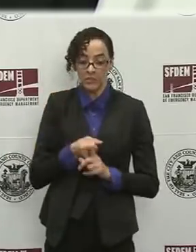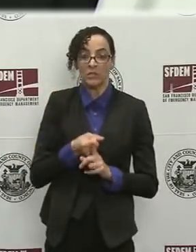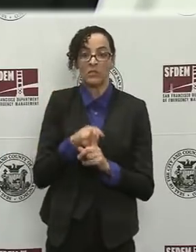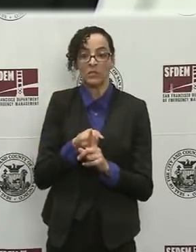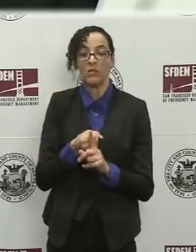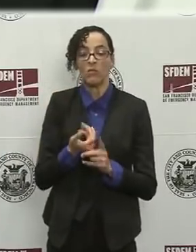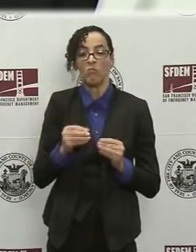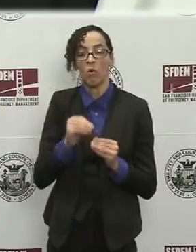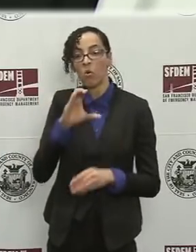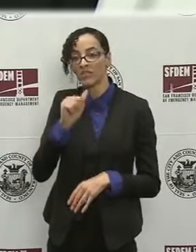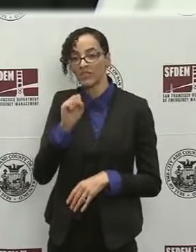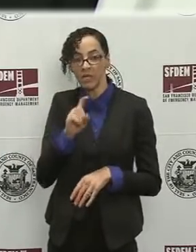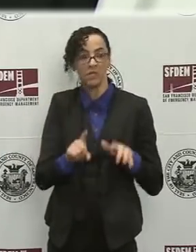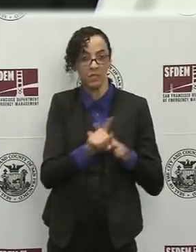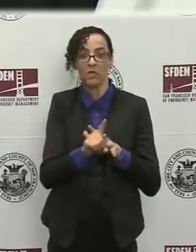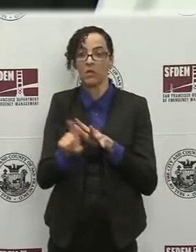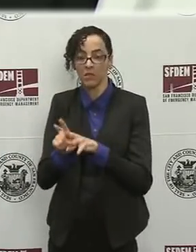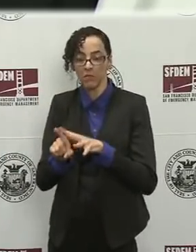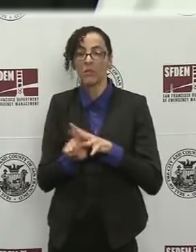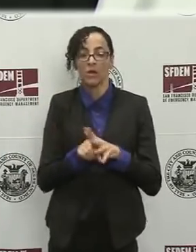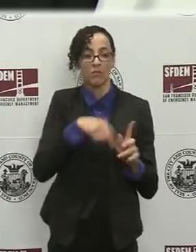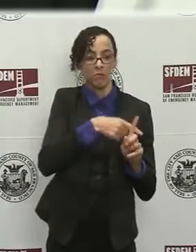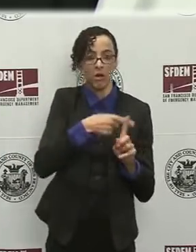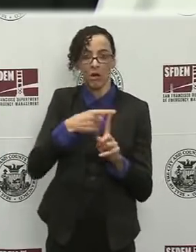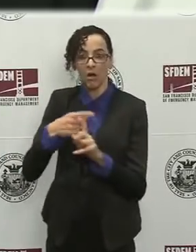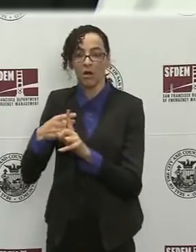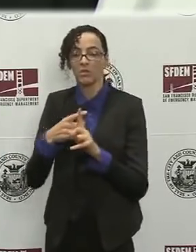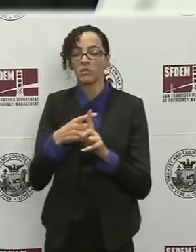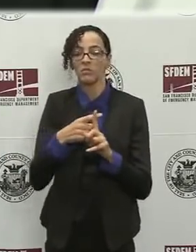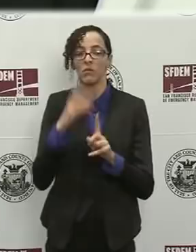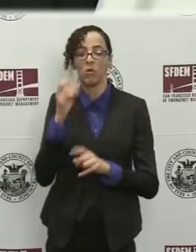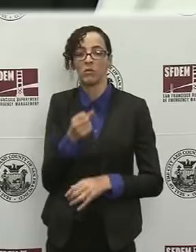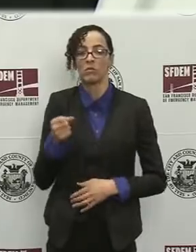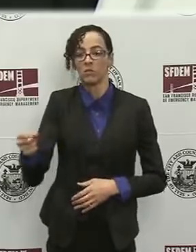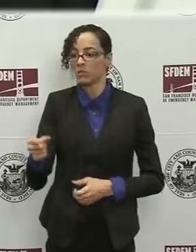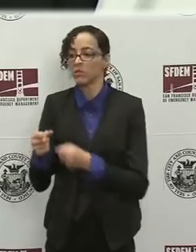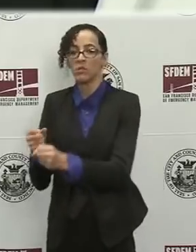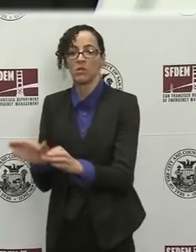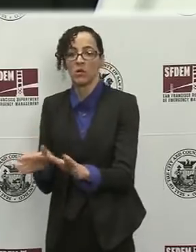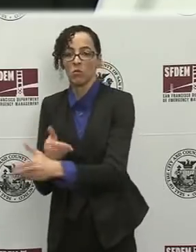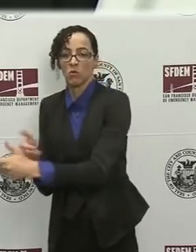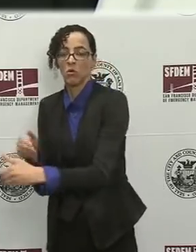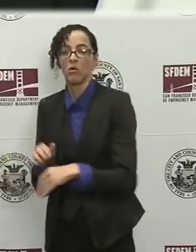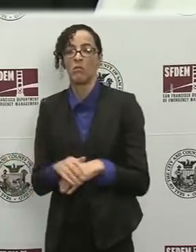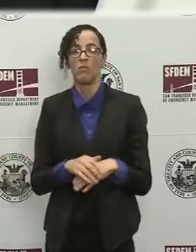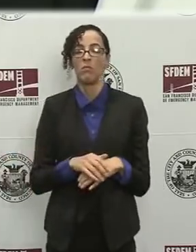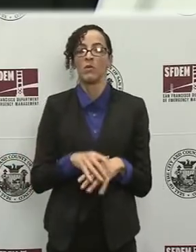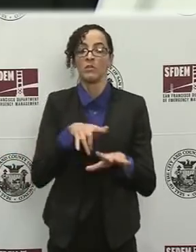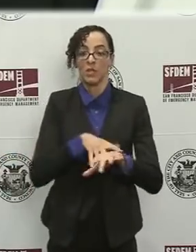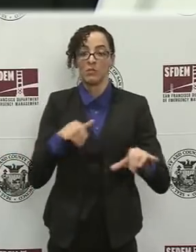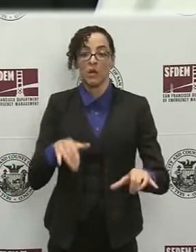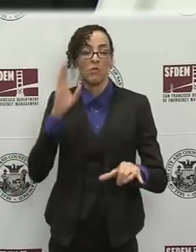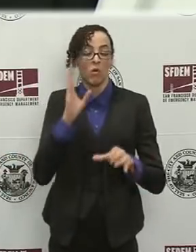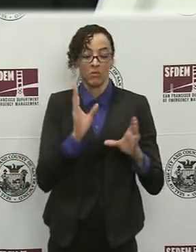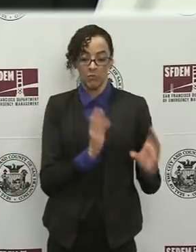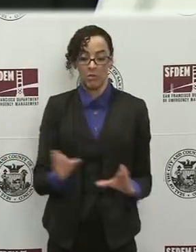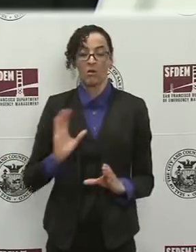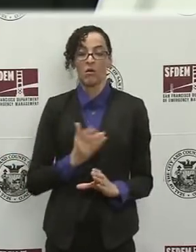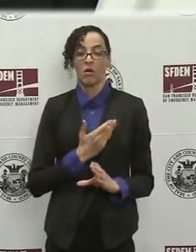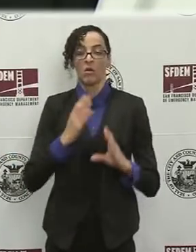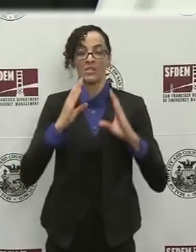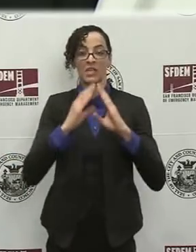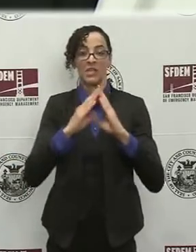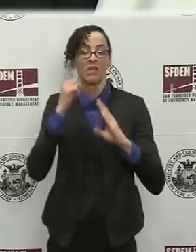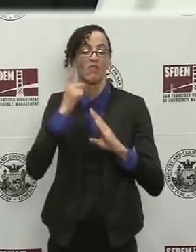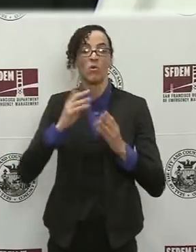And we will continue to add more rooms as we continue to prepare our city for a potential surge at